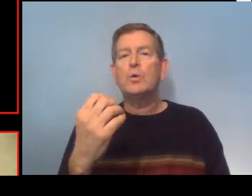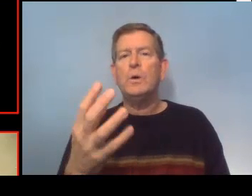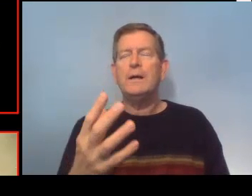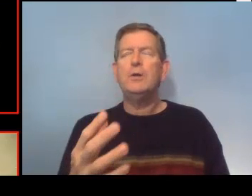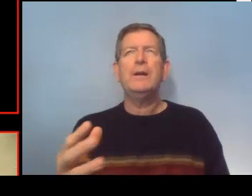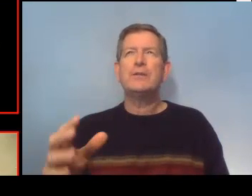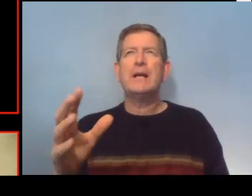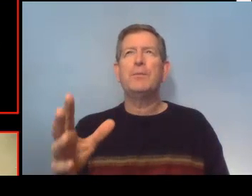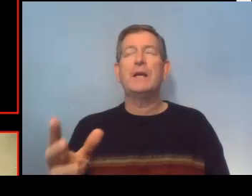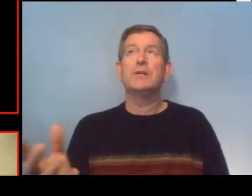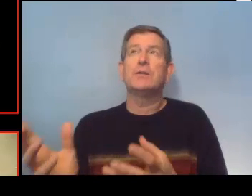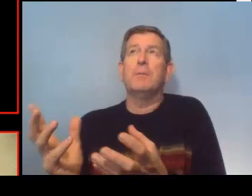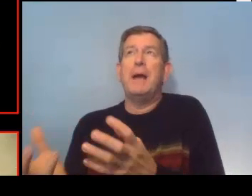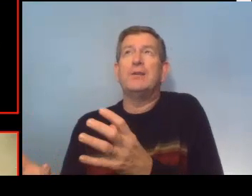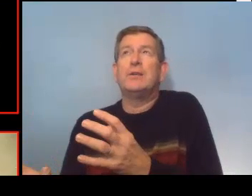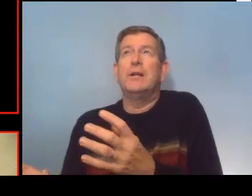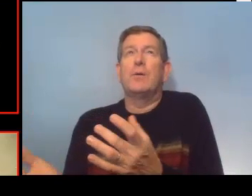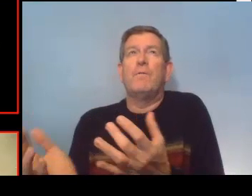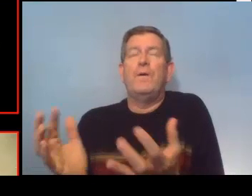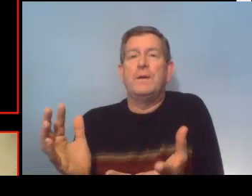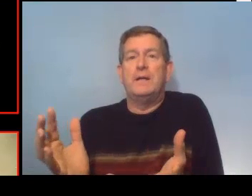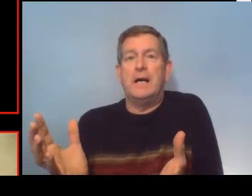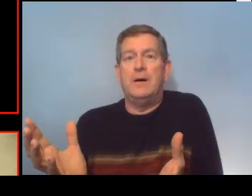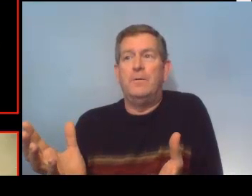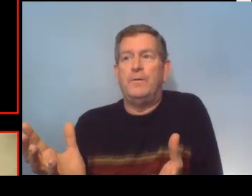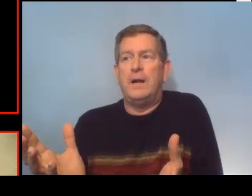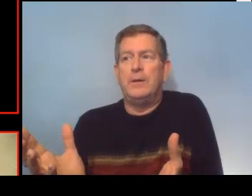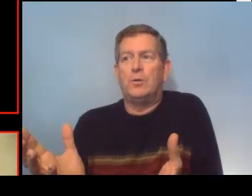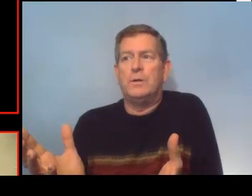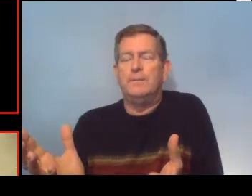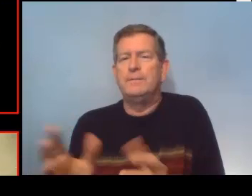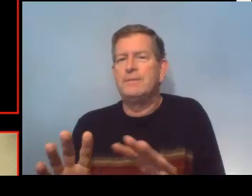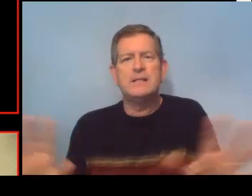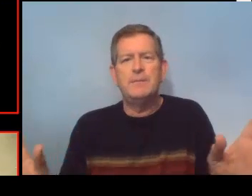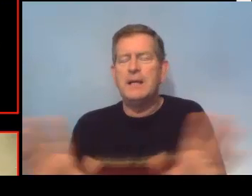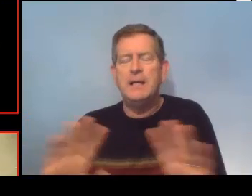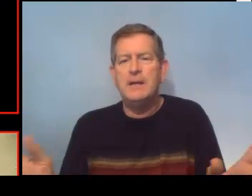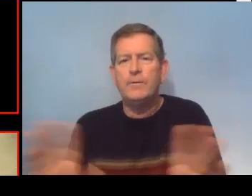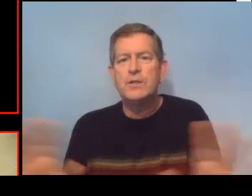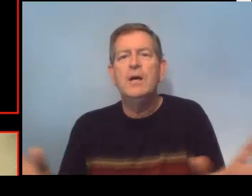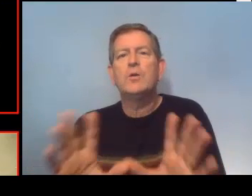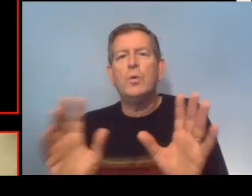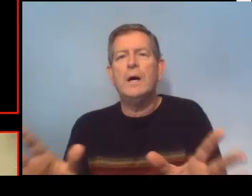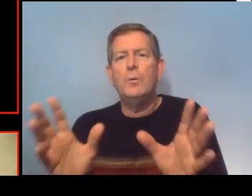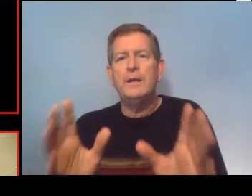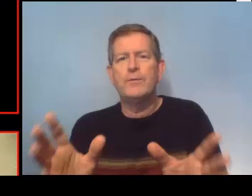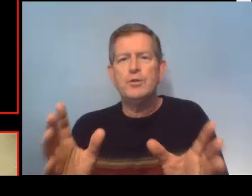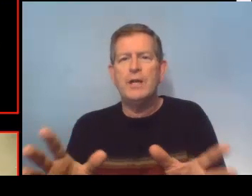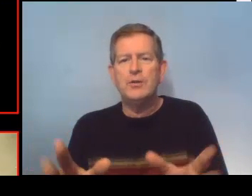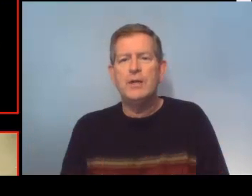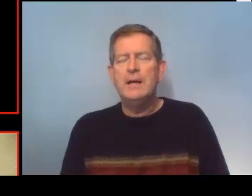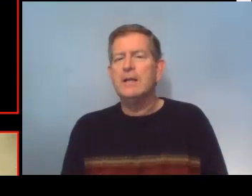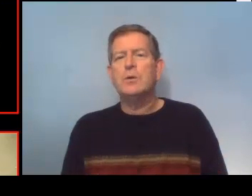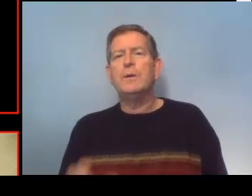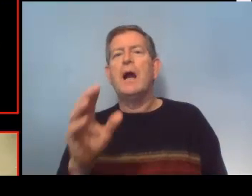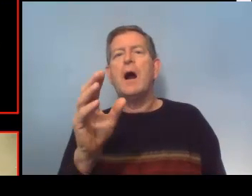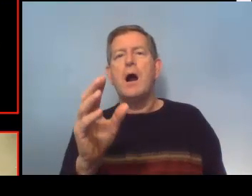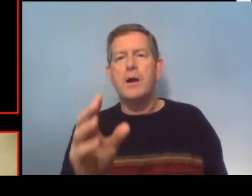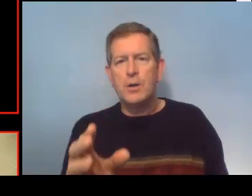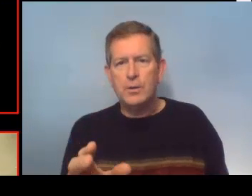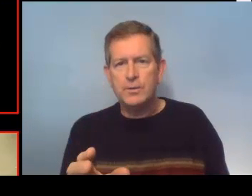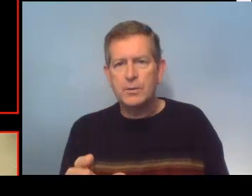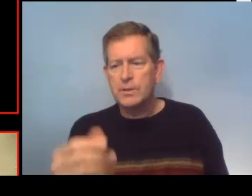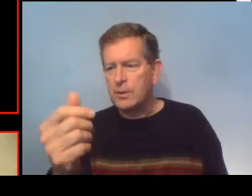you say the number trois, you don't have to stop and think, is this a masculine or a feminine noun following trois? It doesn't make any difference. Trois will never change. It's